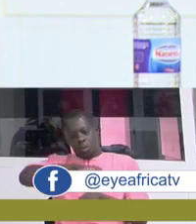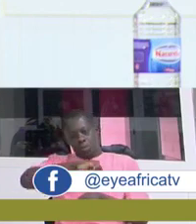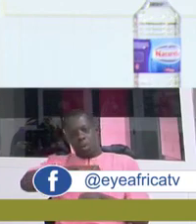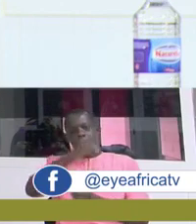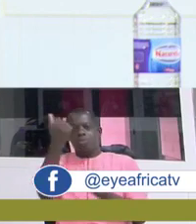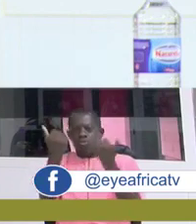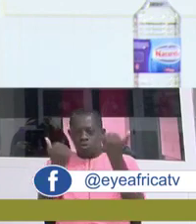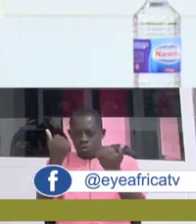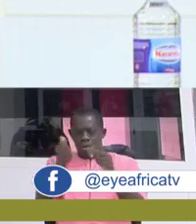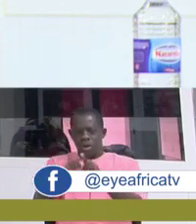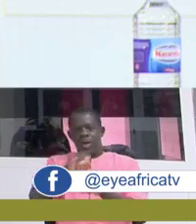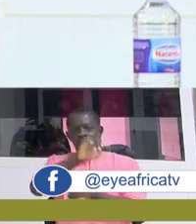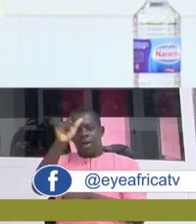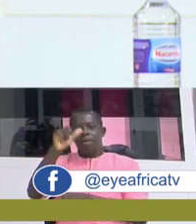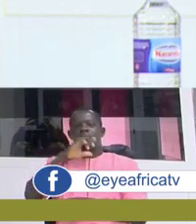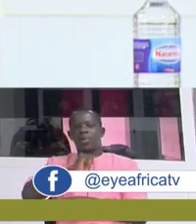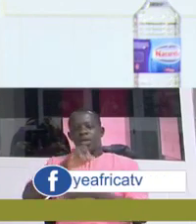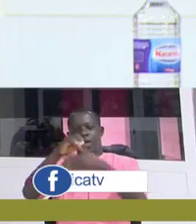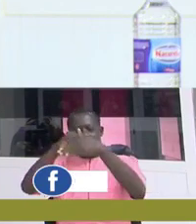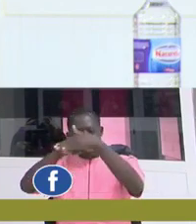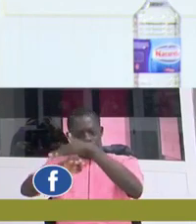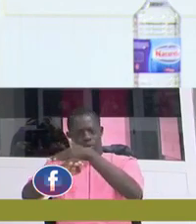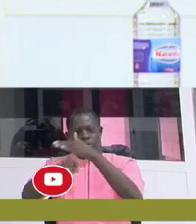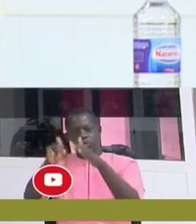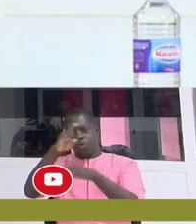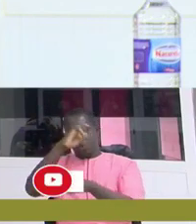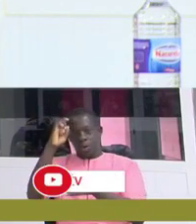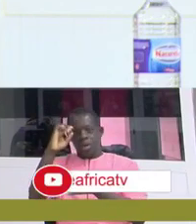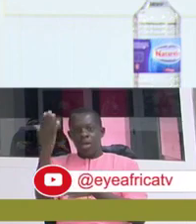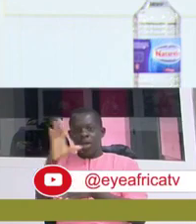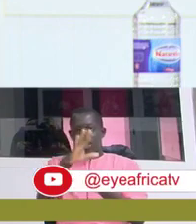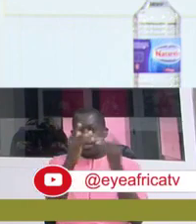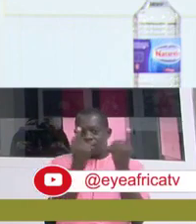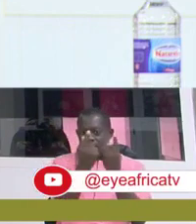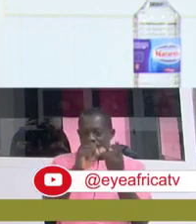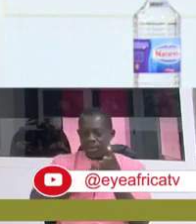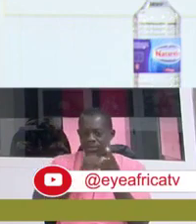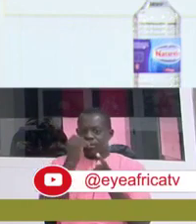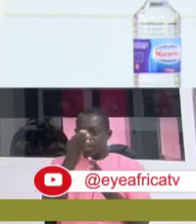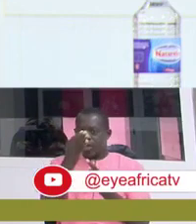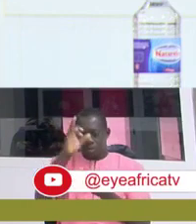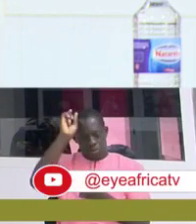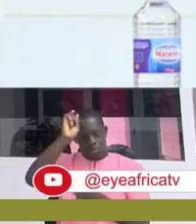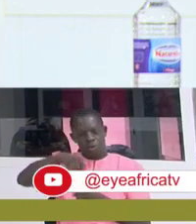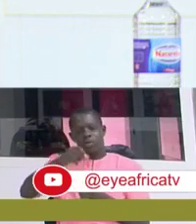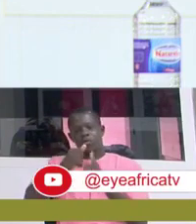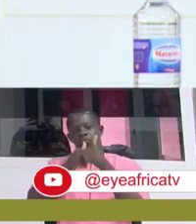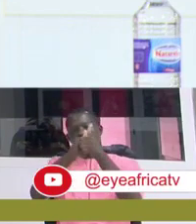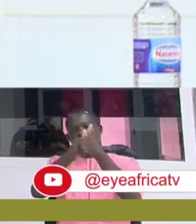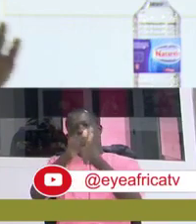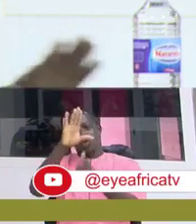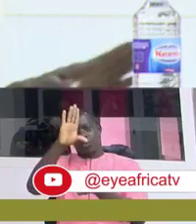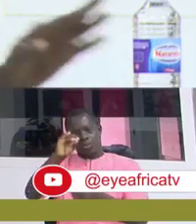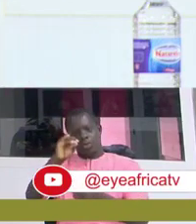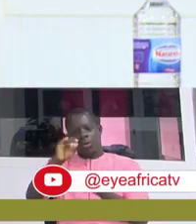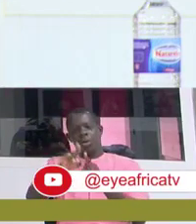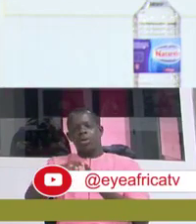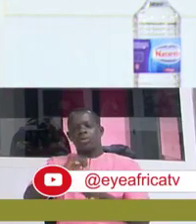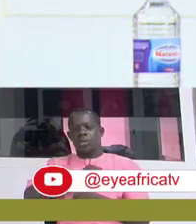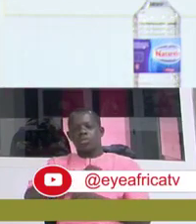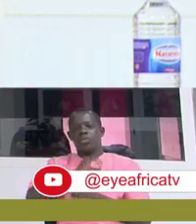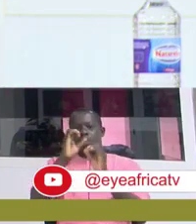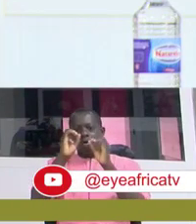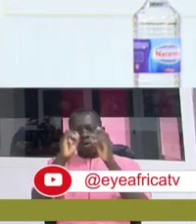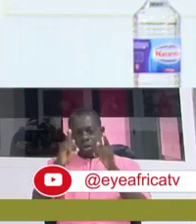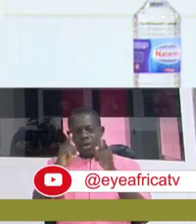Assis employing to work. Whatever Assis tells me, that's what I will do. I told